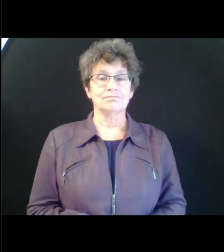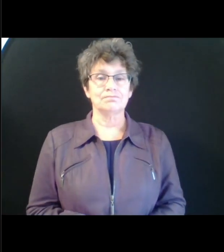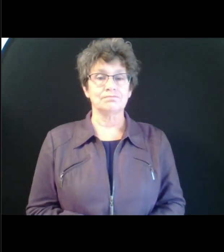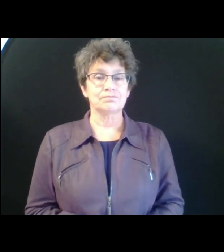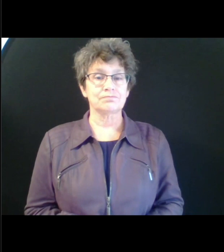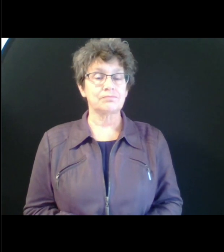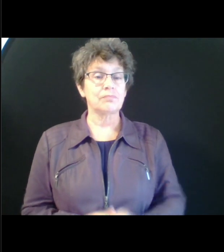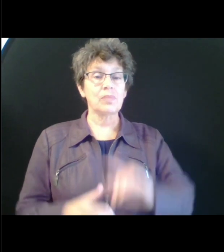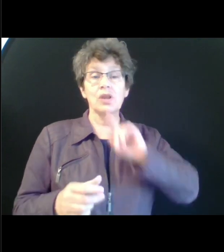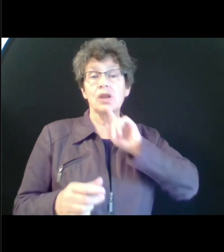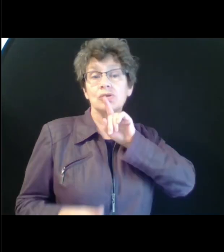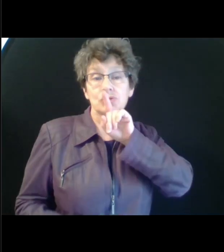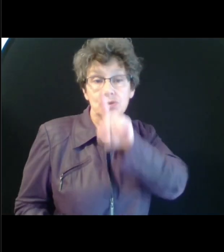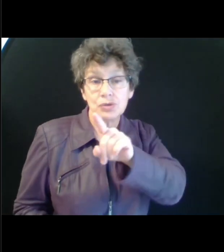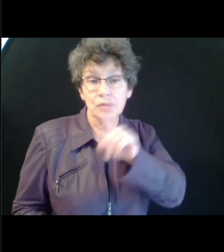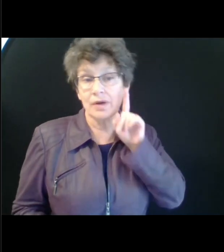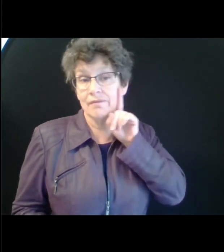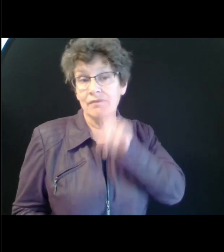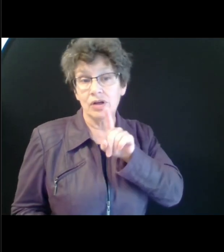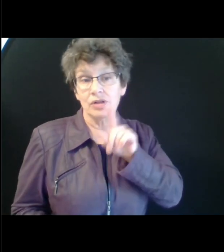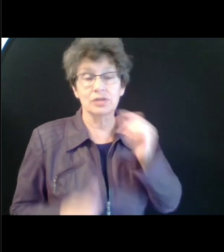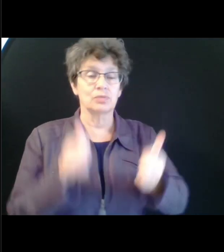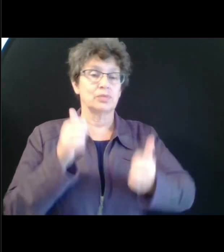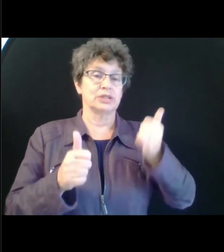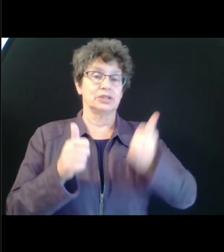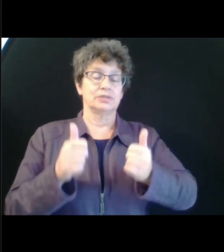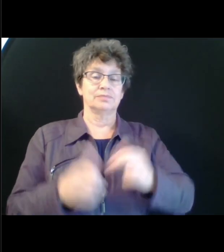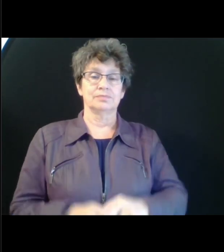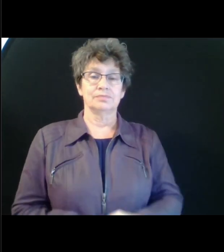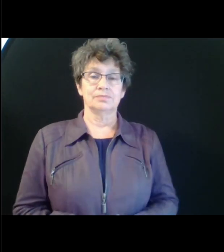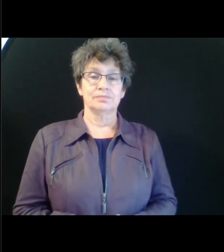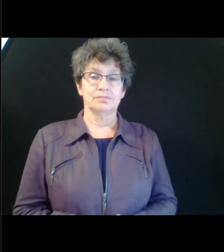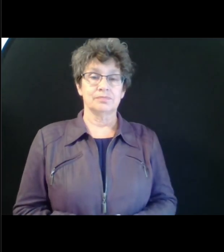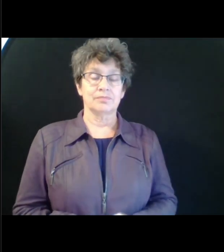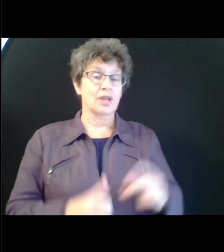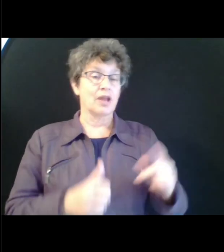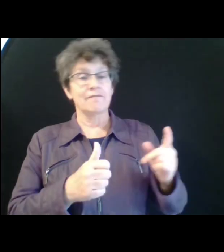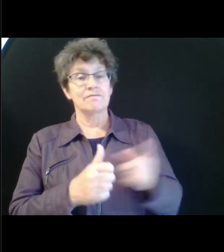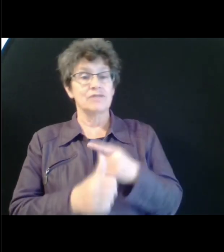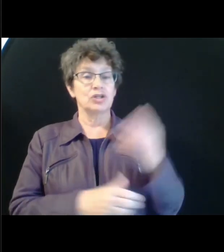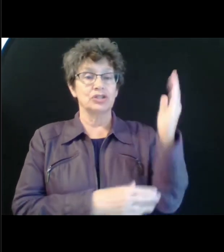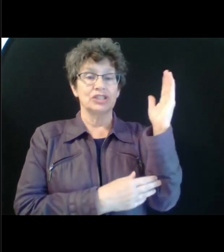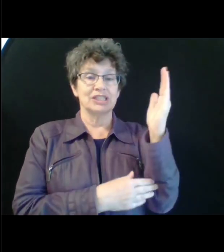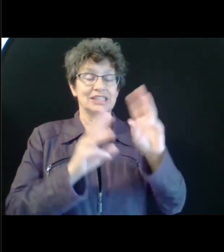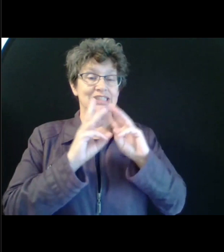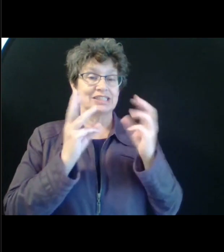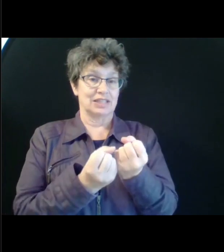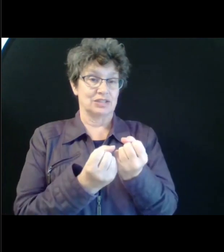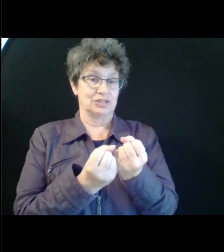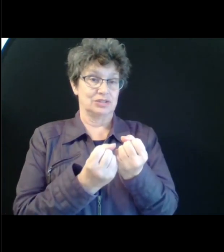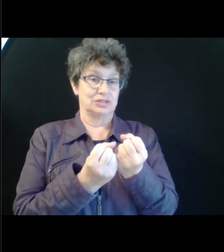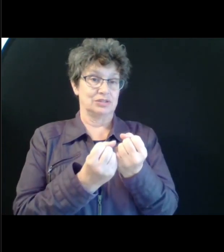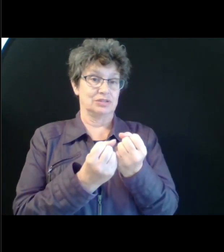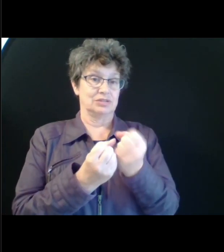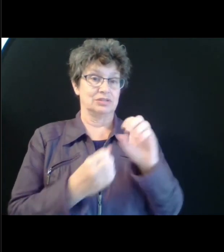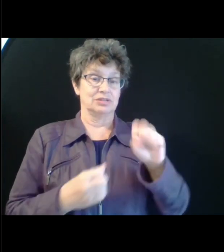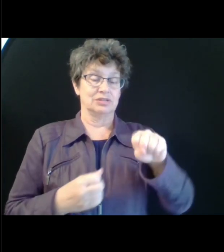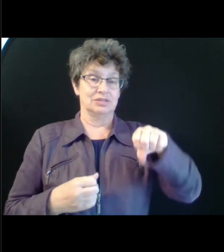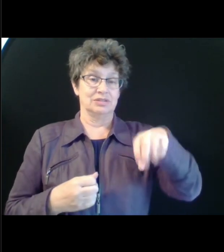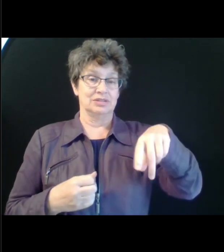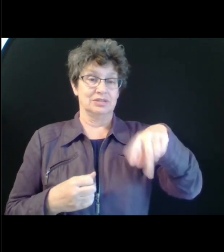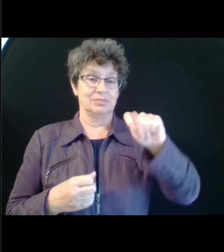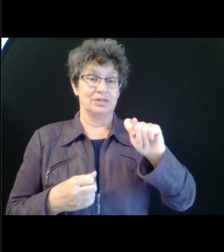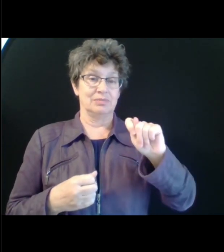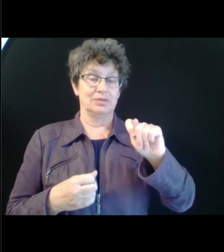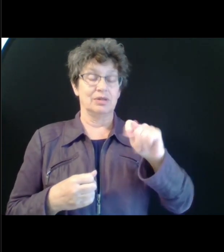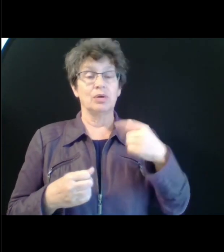true or false. So in the first session of our fall series, we had the